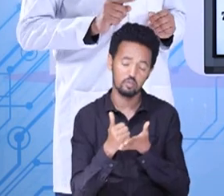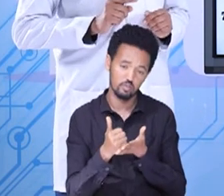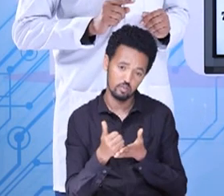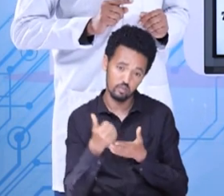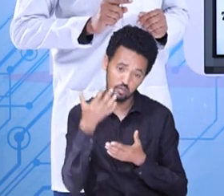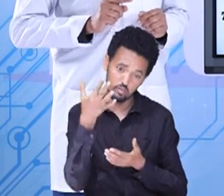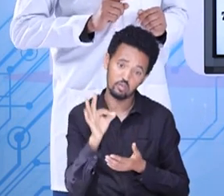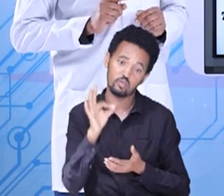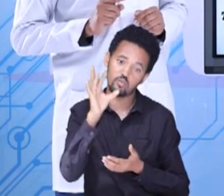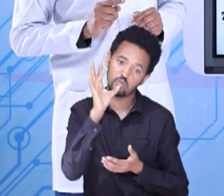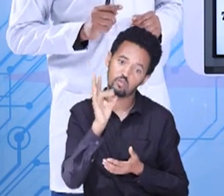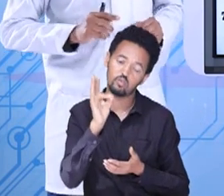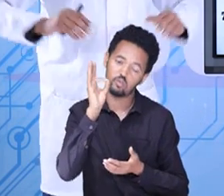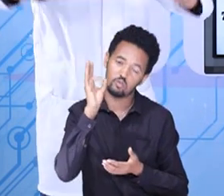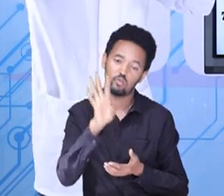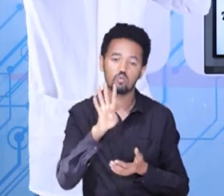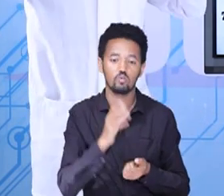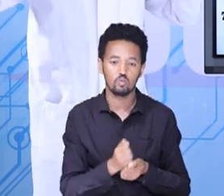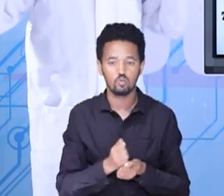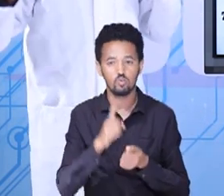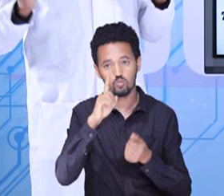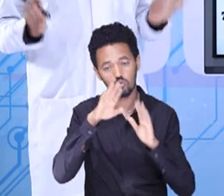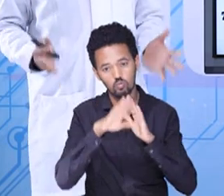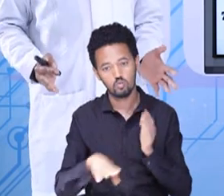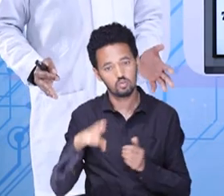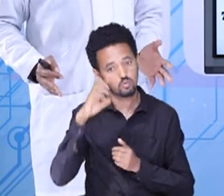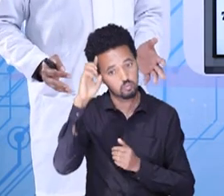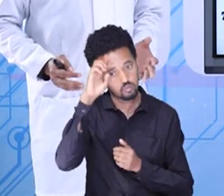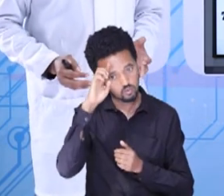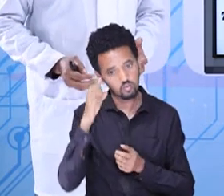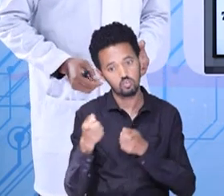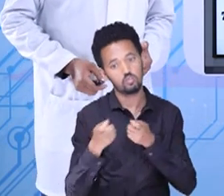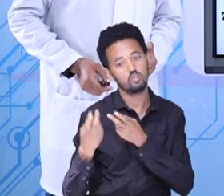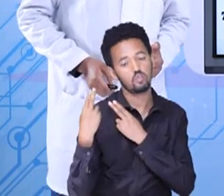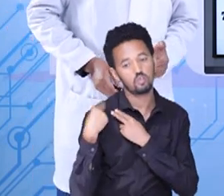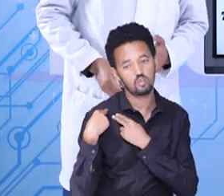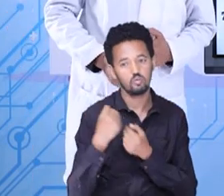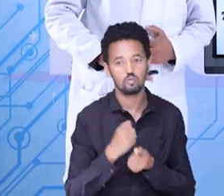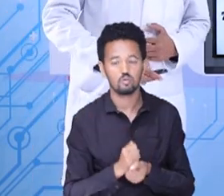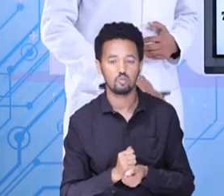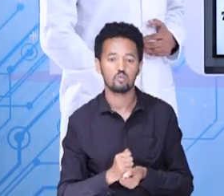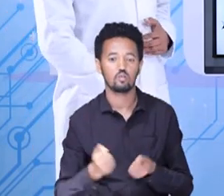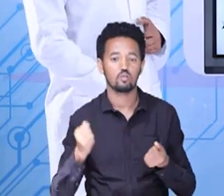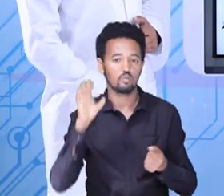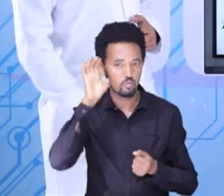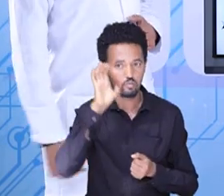1974, 1 year later, Emperor Haile Selassie overthrown from the power.